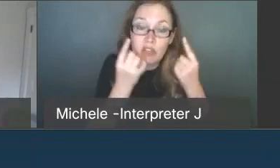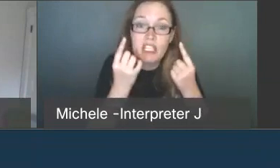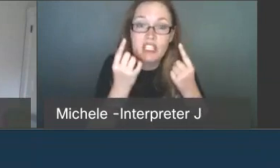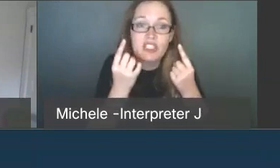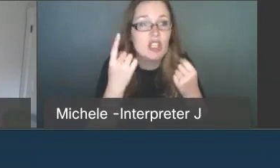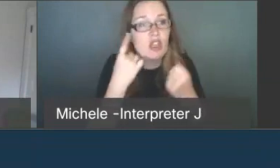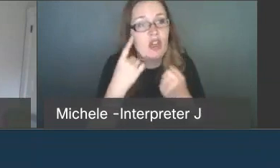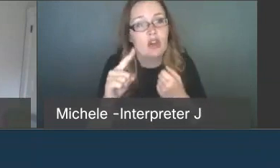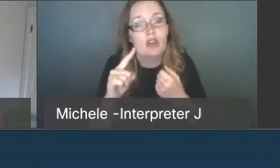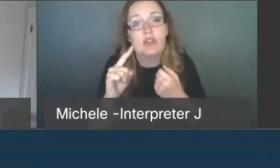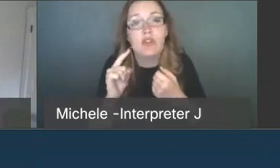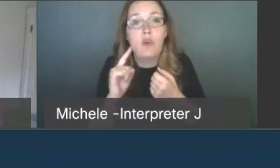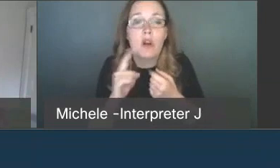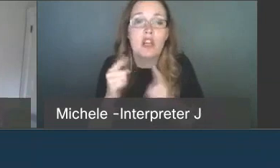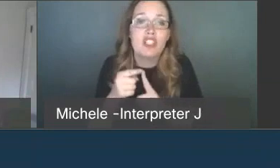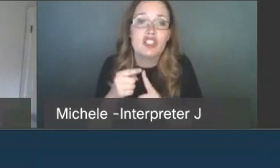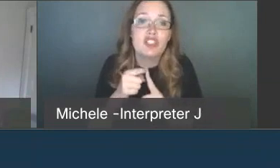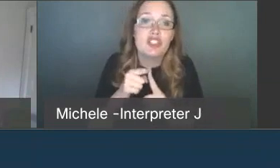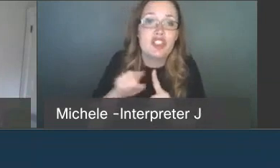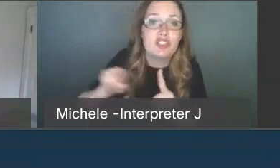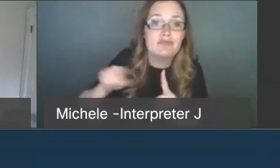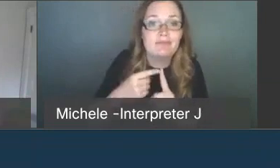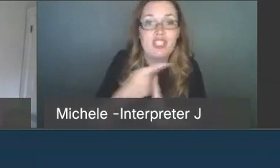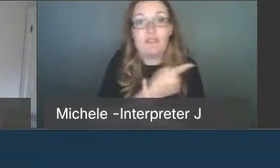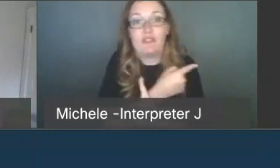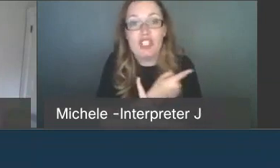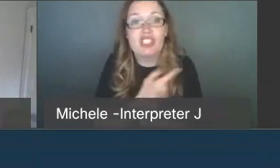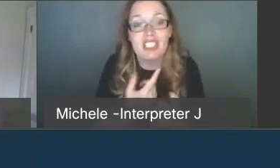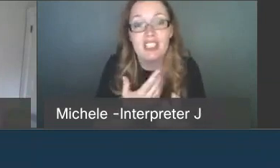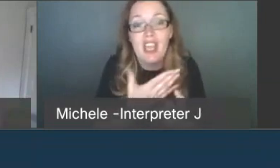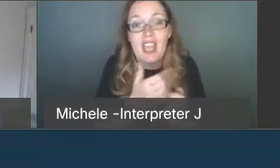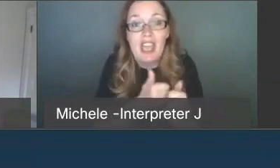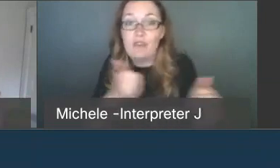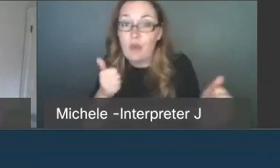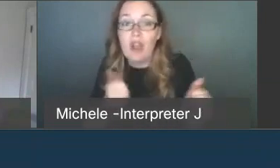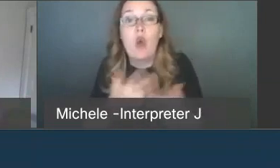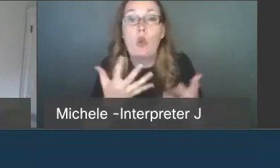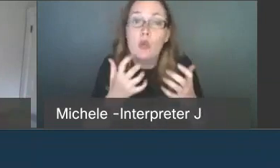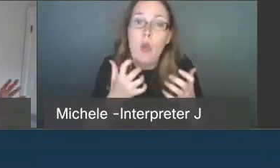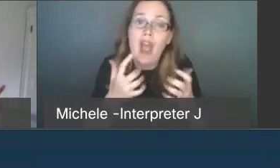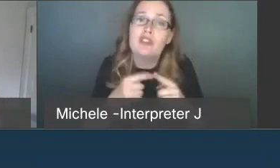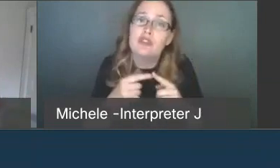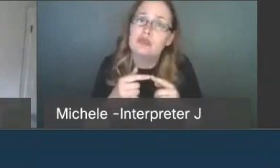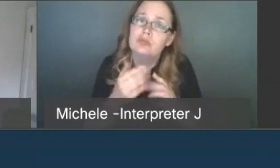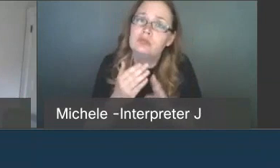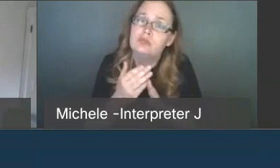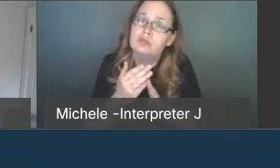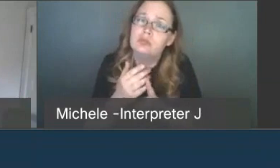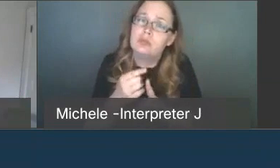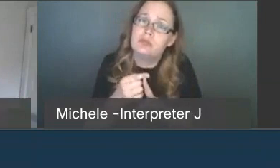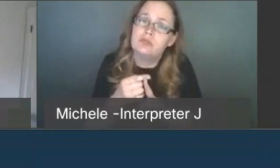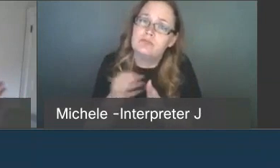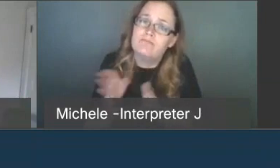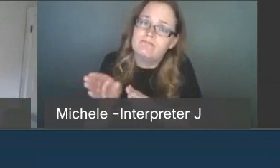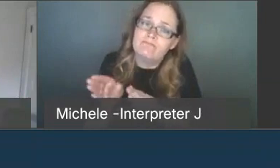and diversion more broadly is that we tend to want to divert people who are low risk. But when we do so, we